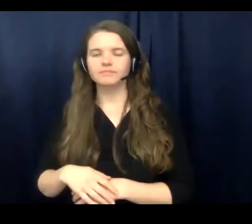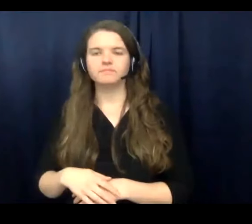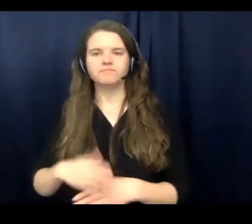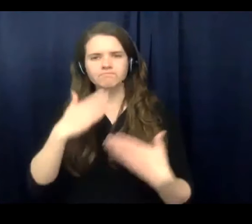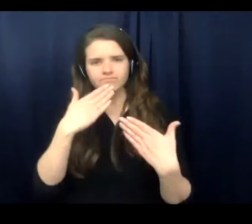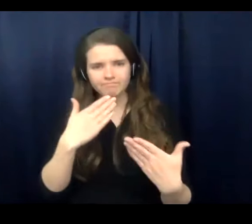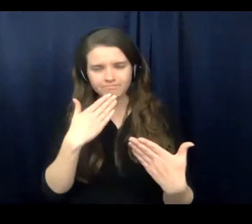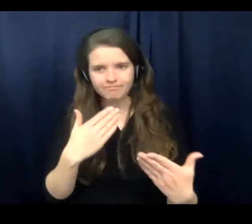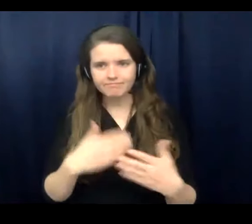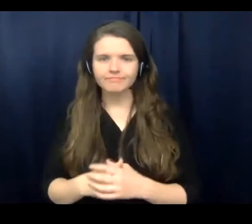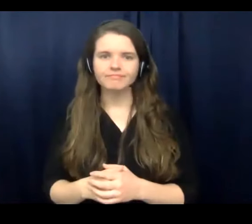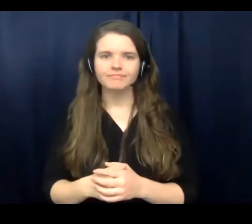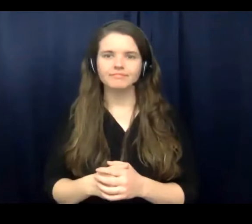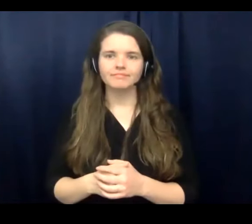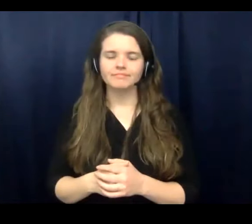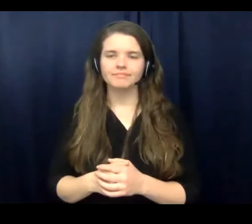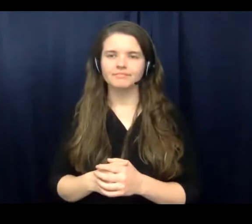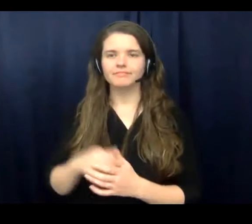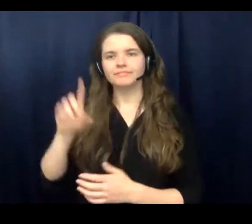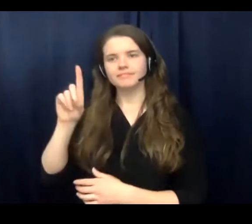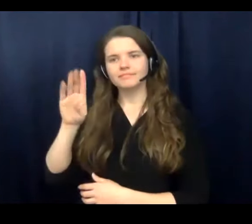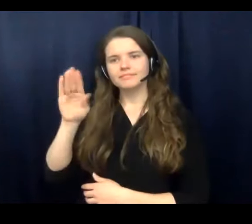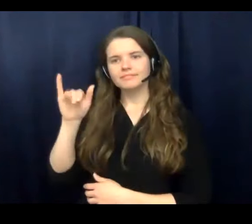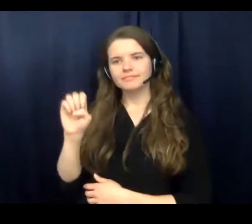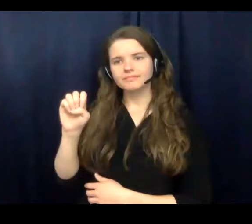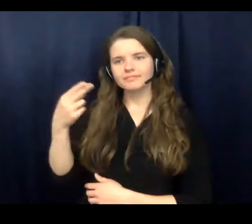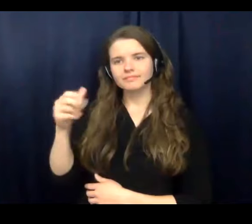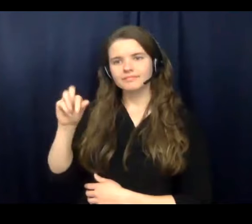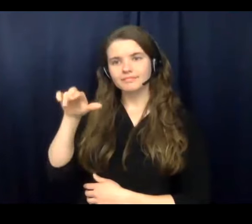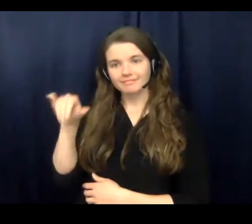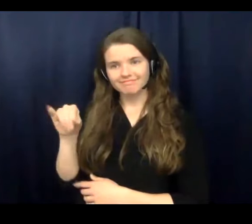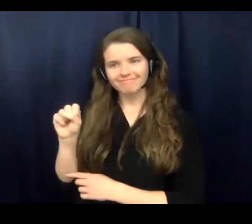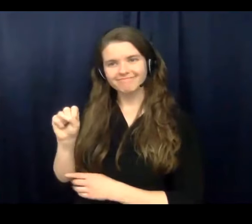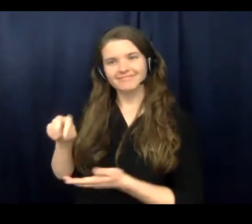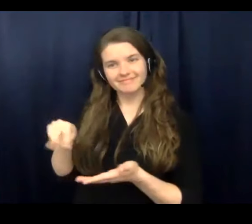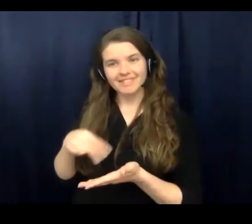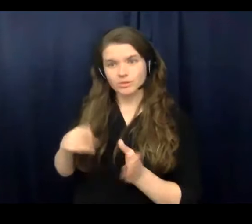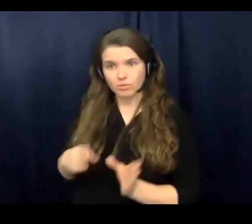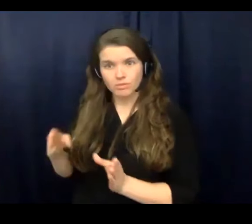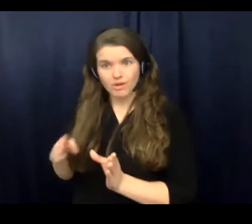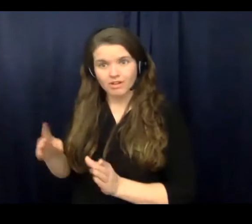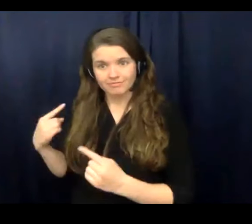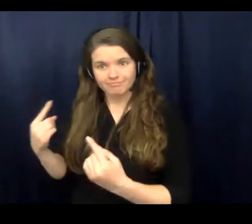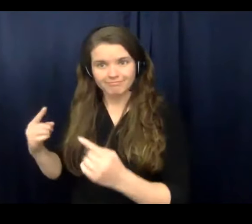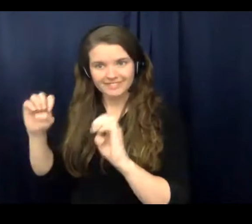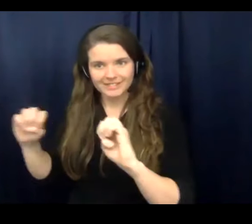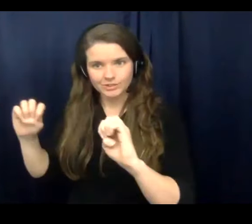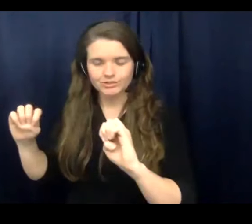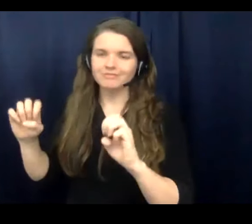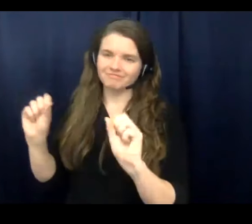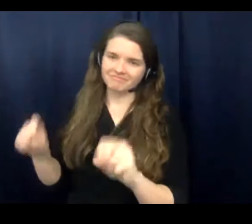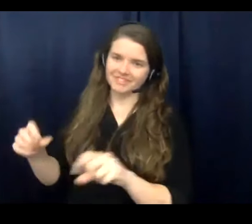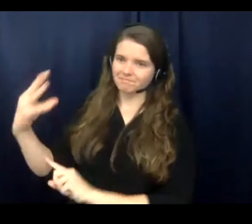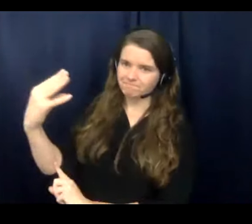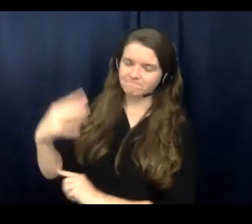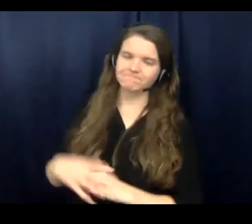that Debbie Harris could do the dance that she had prepared for Easter. That's a real blessing. And I want to share with you